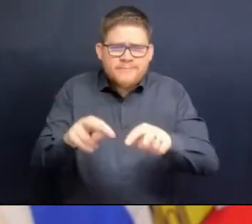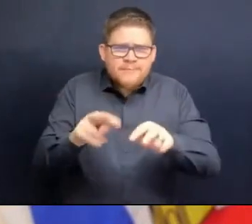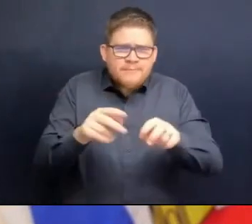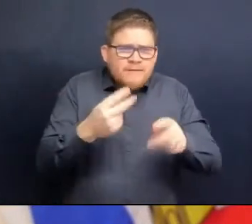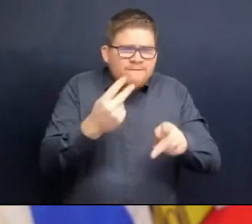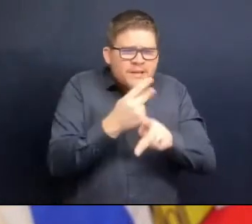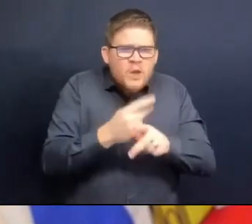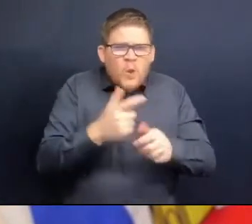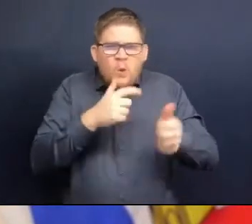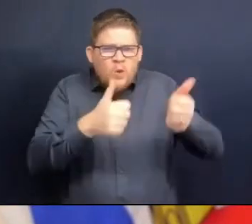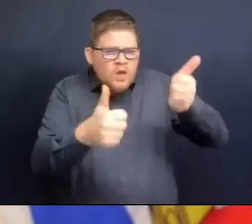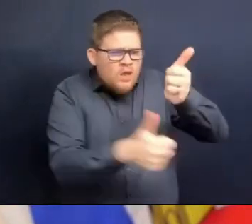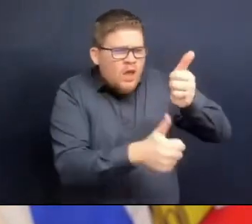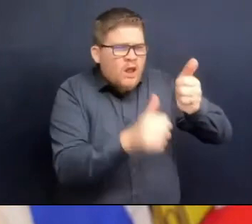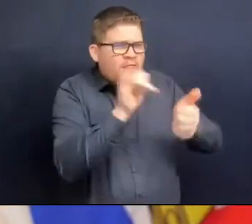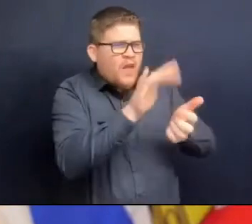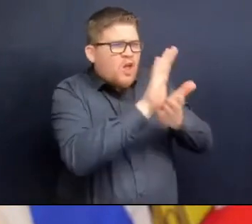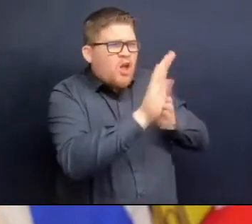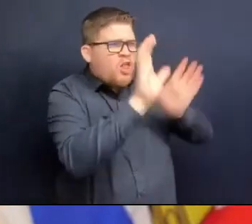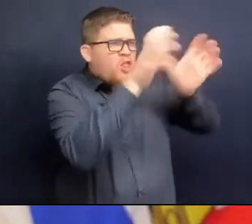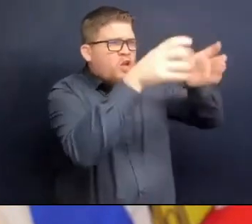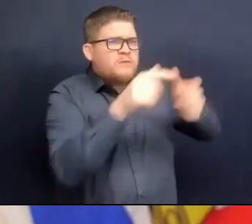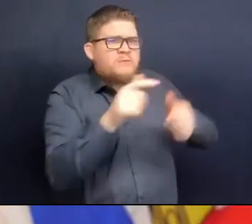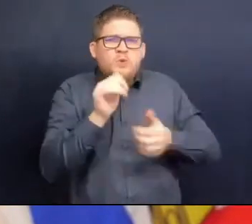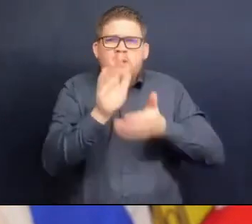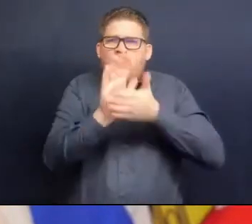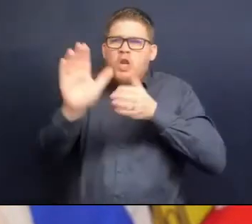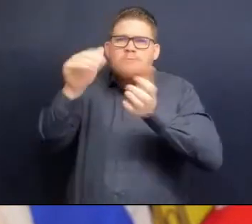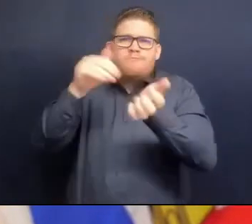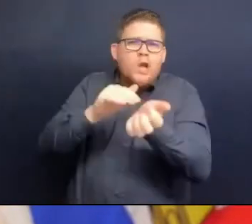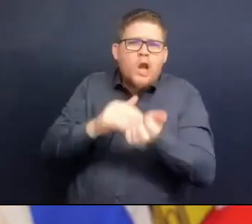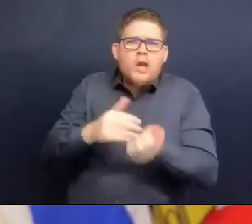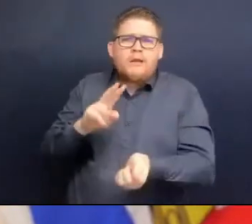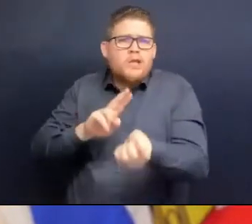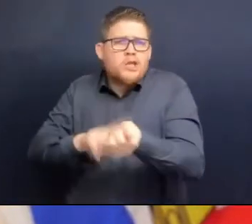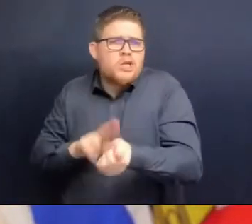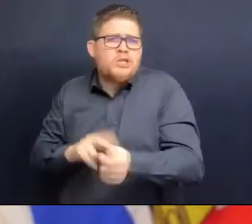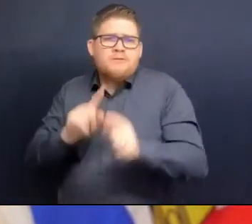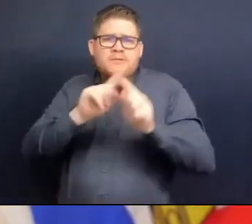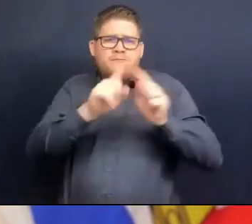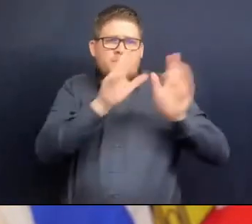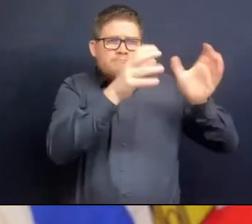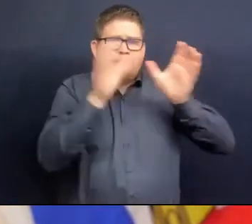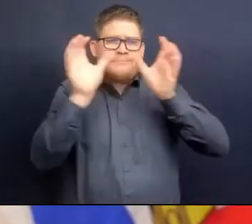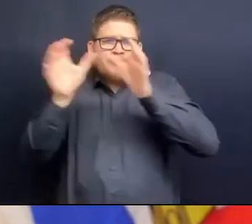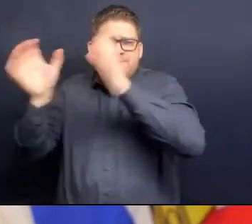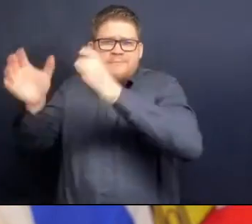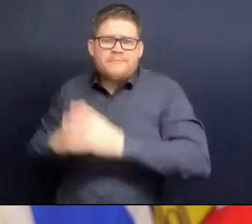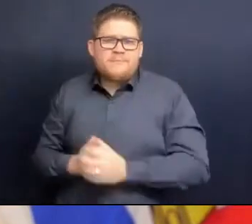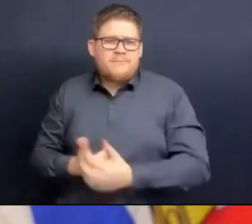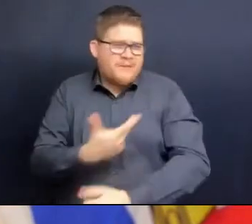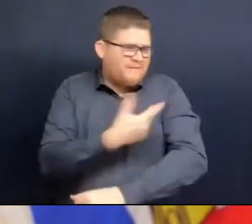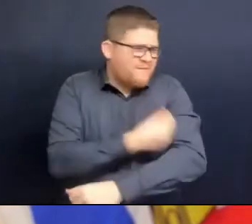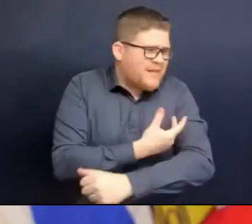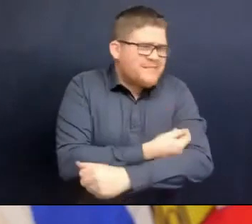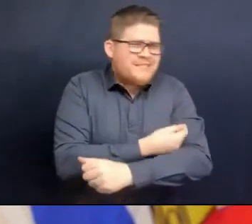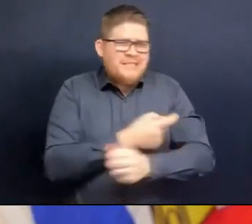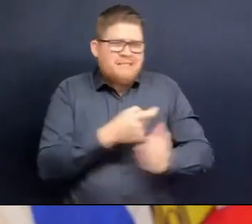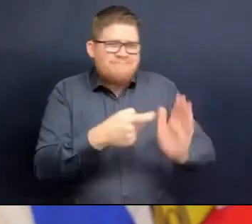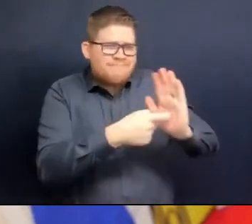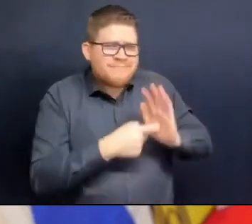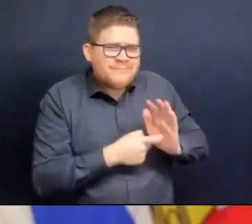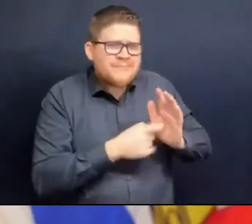registrant of which college, and how do we determine vaccination rates? How do we make it practical and operational to be able